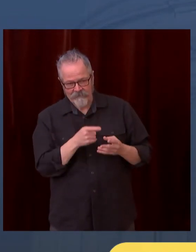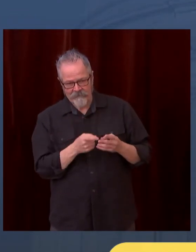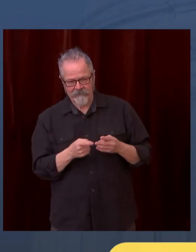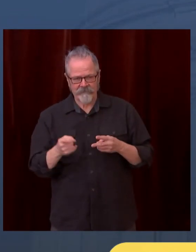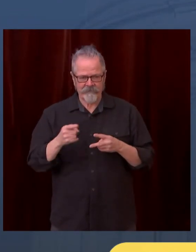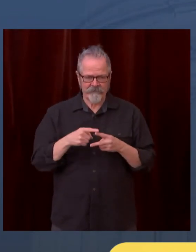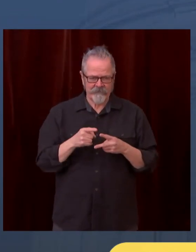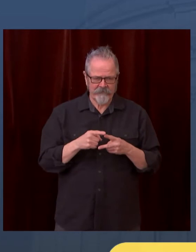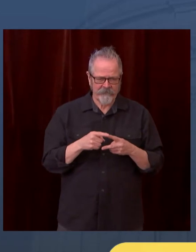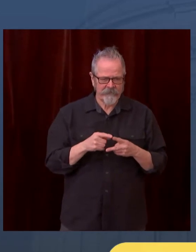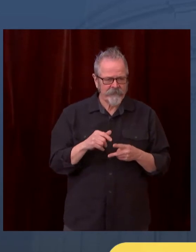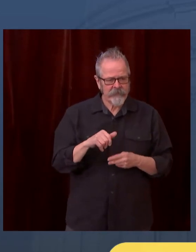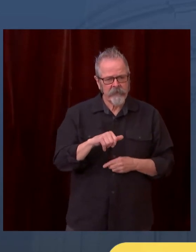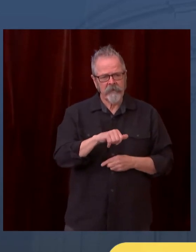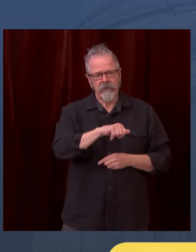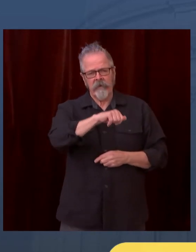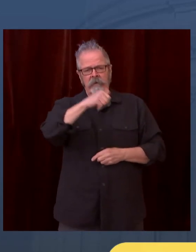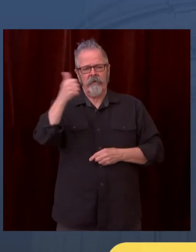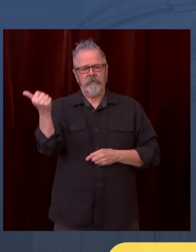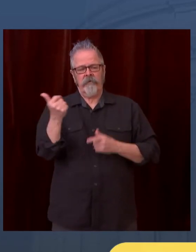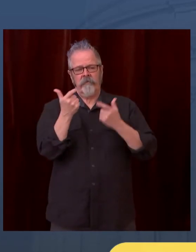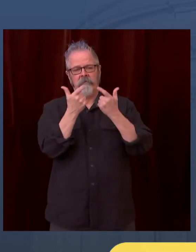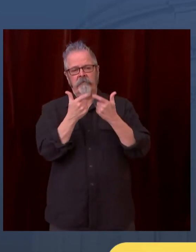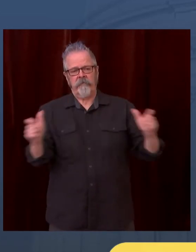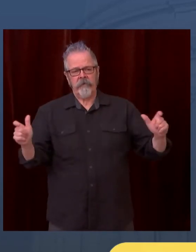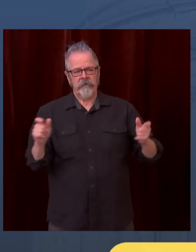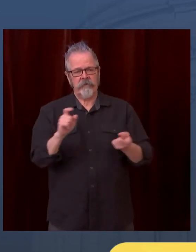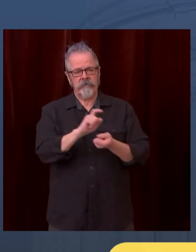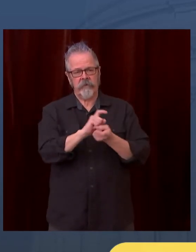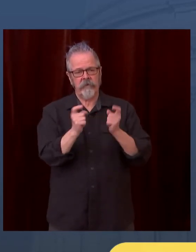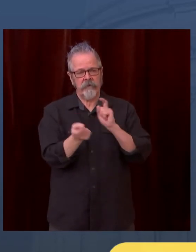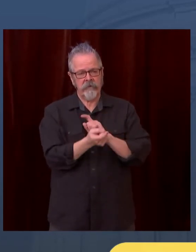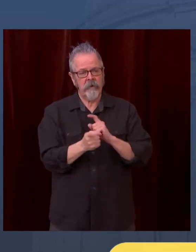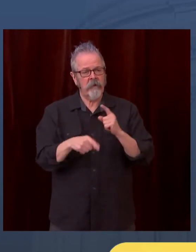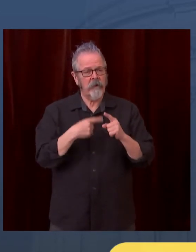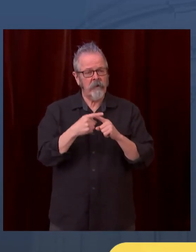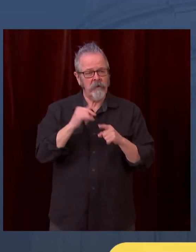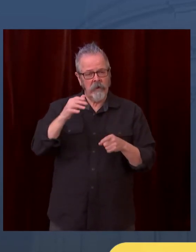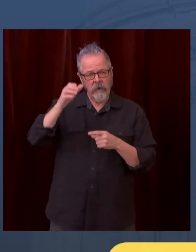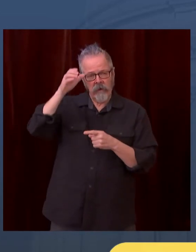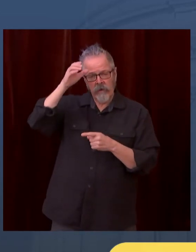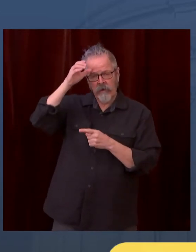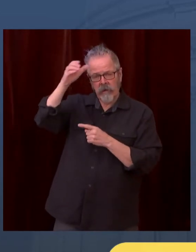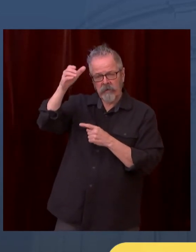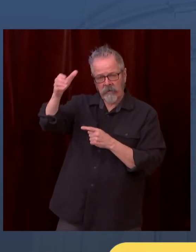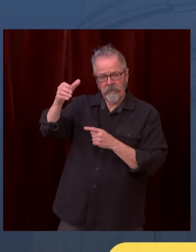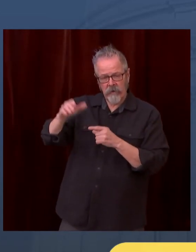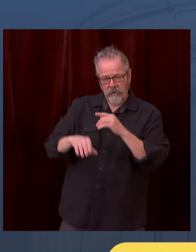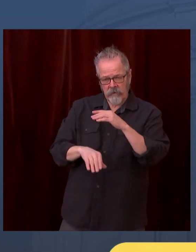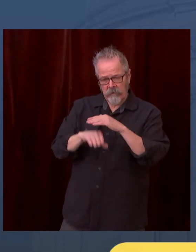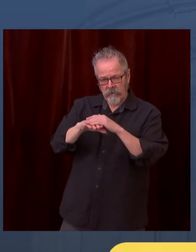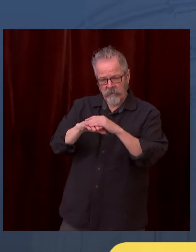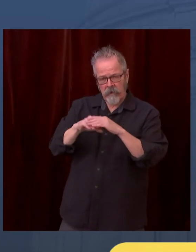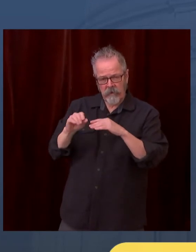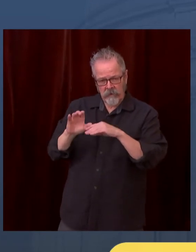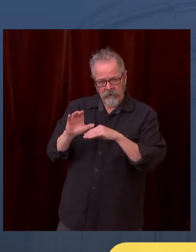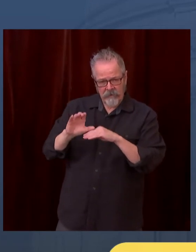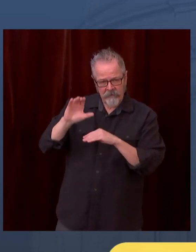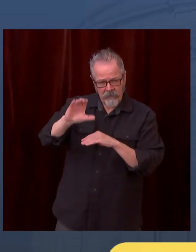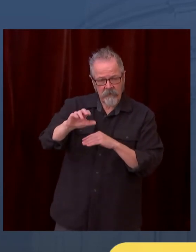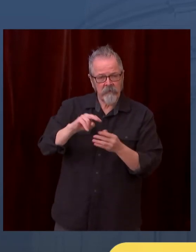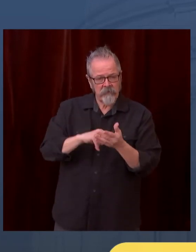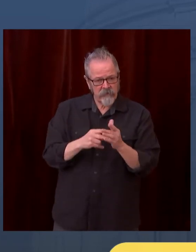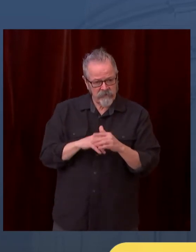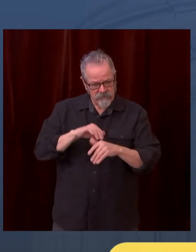going to go. The original version, you had left it up to the legislature as a source of revenue.